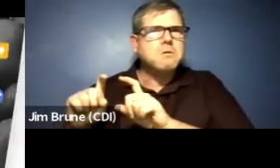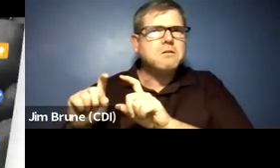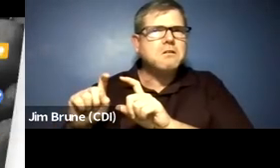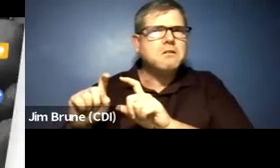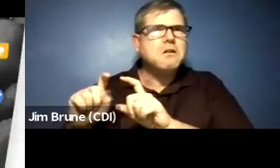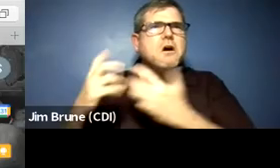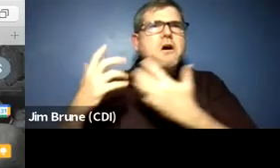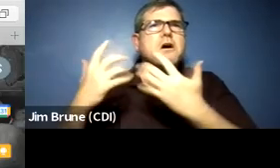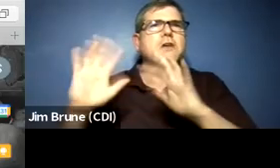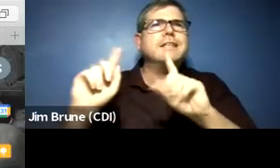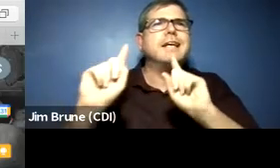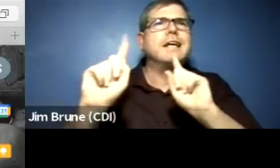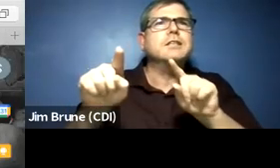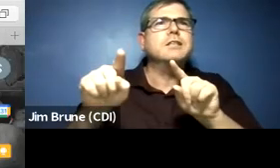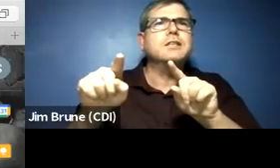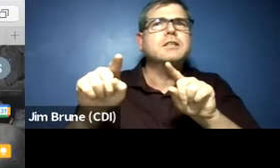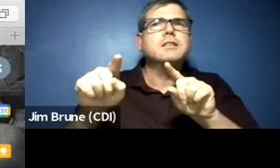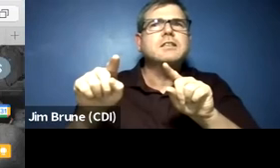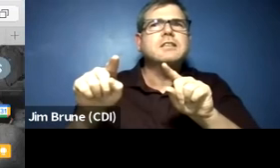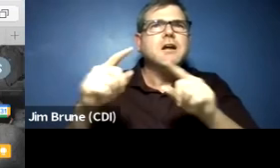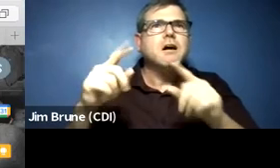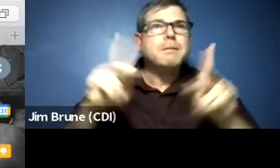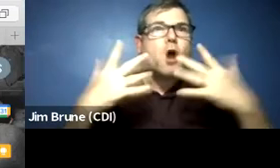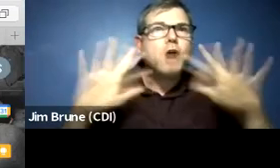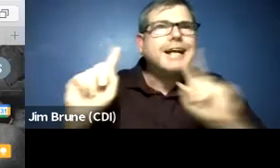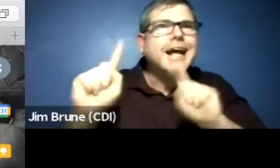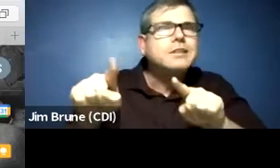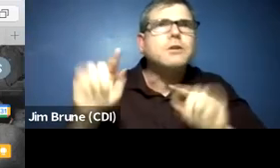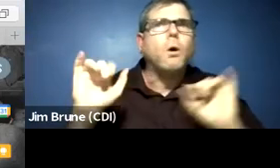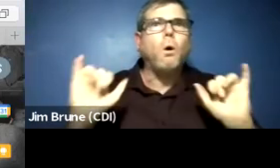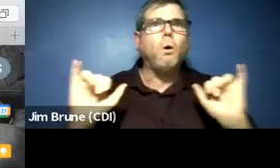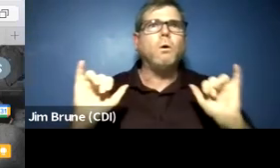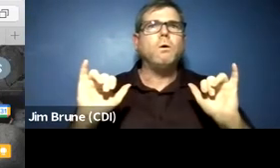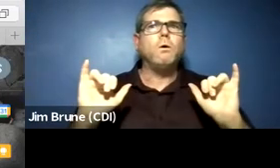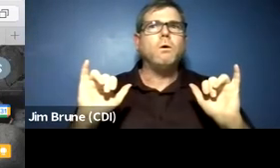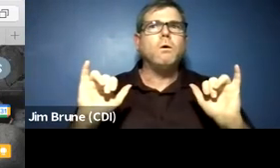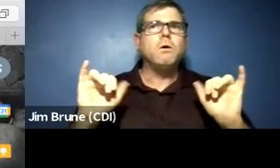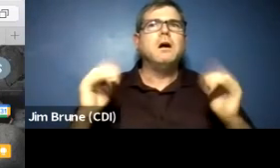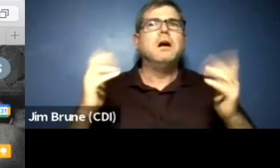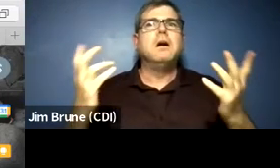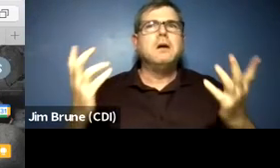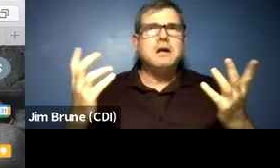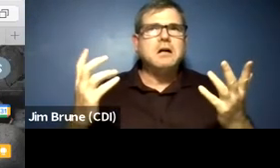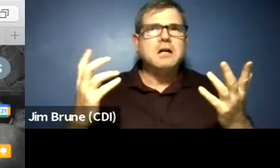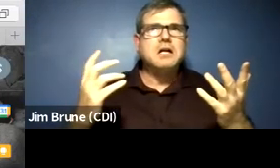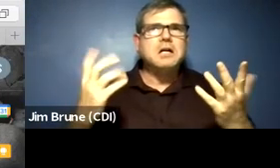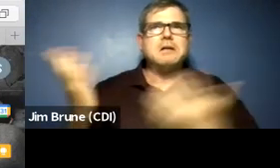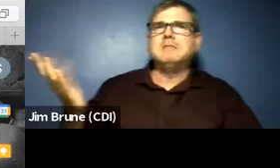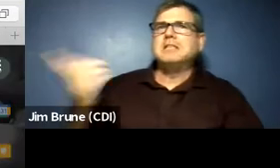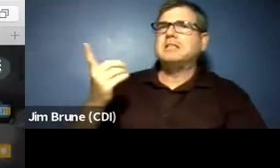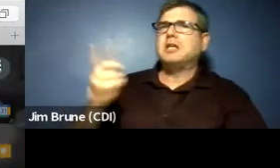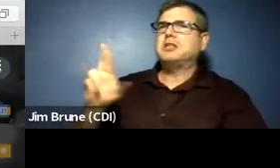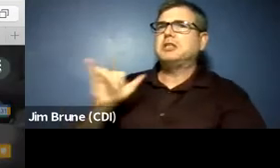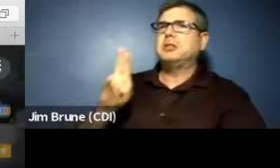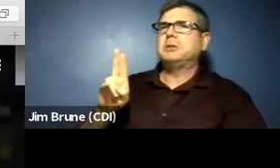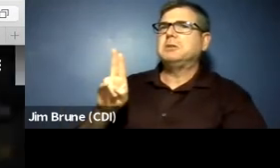already? Well, Stephanie, maybe we'll just, in interest of time, maybe we'll just go on. And if the people have the poll to give